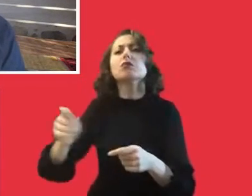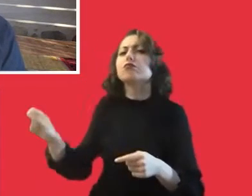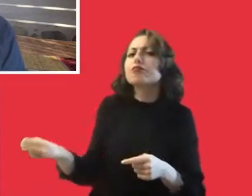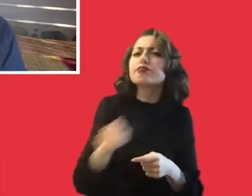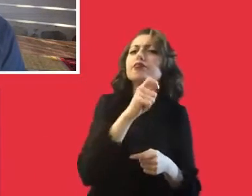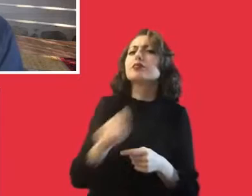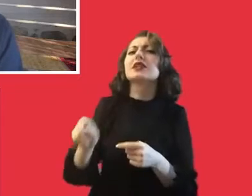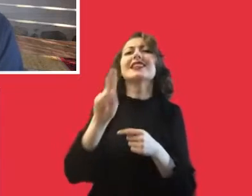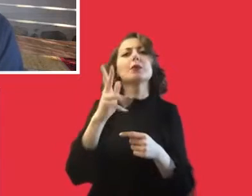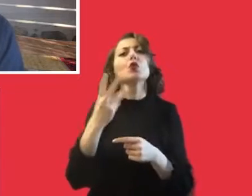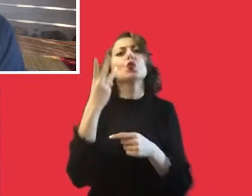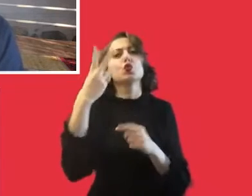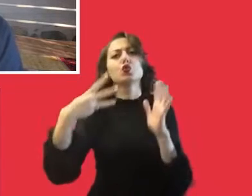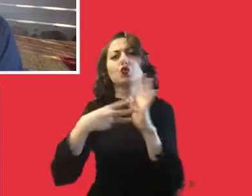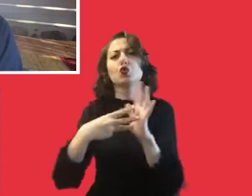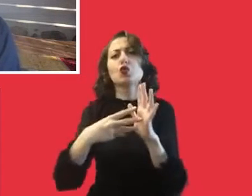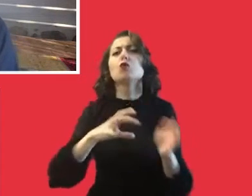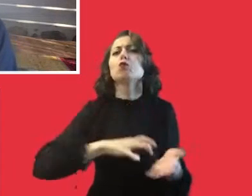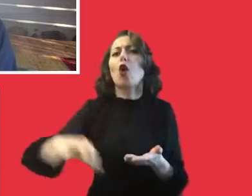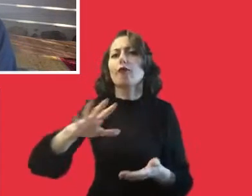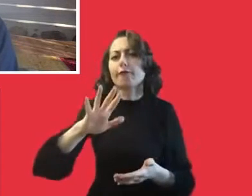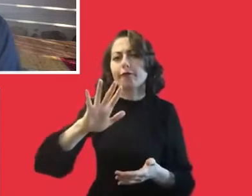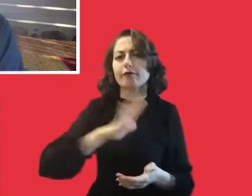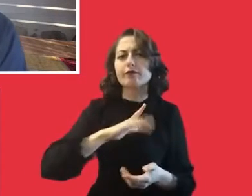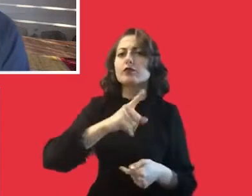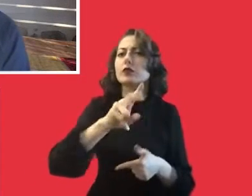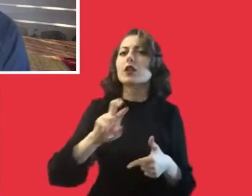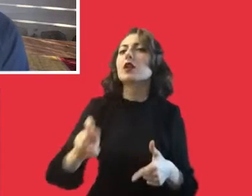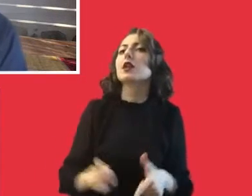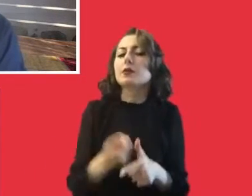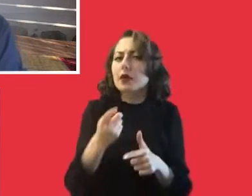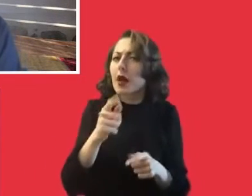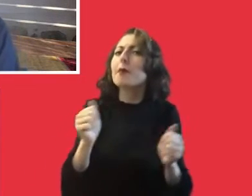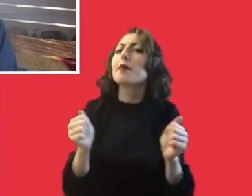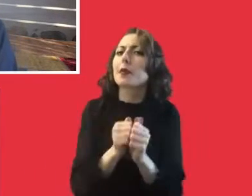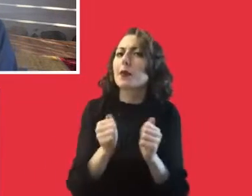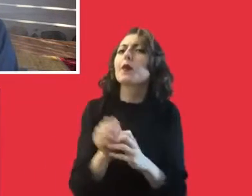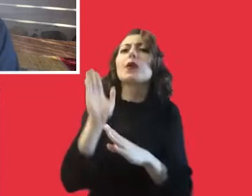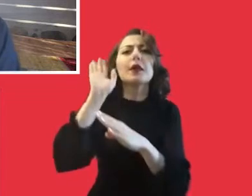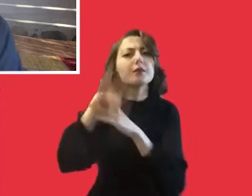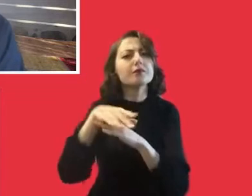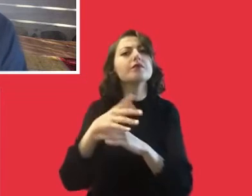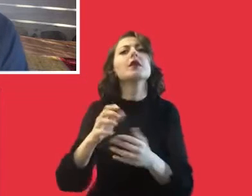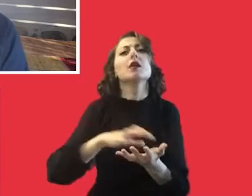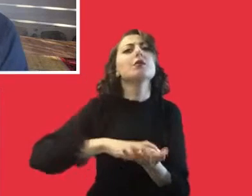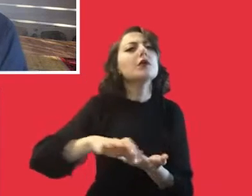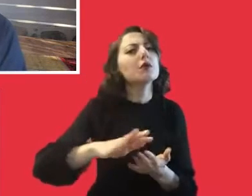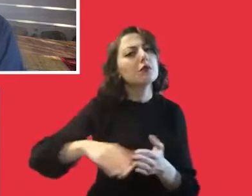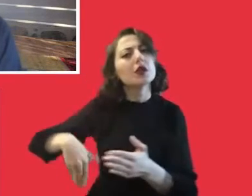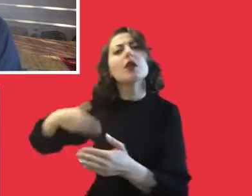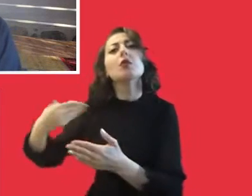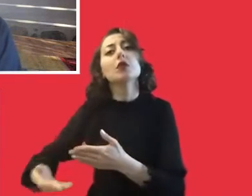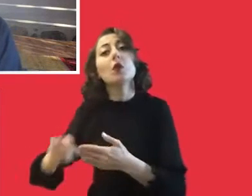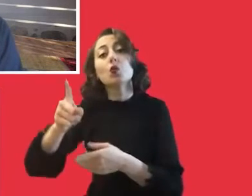tennis. We have three different branches, and as Derya Yıldız is the founder also, we are